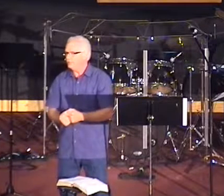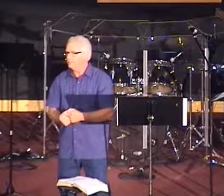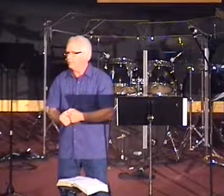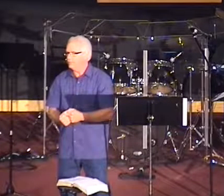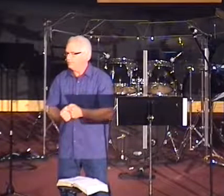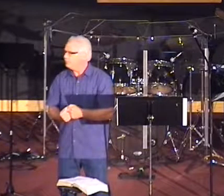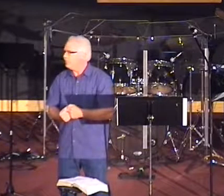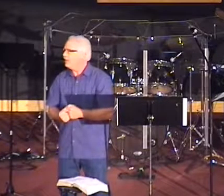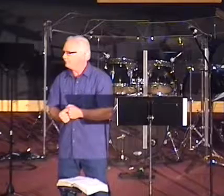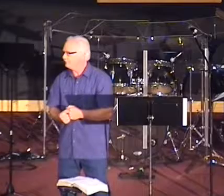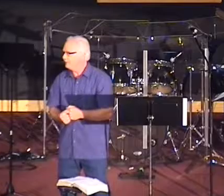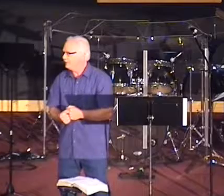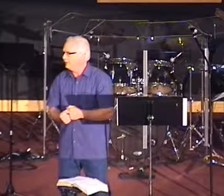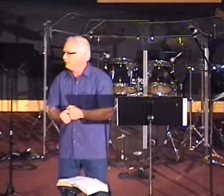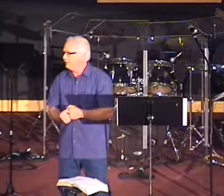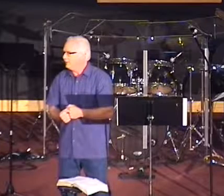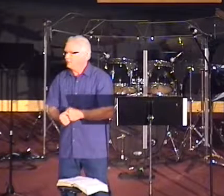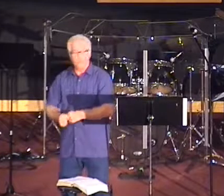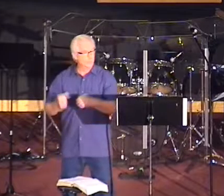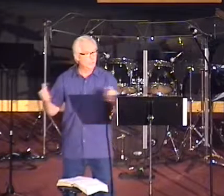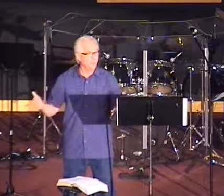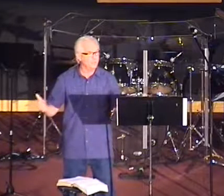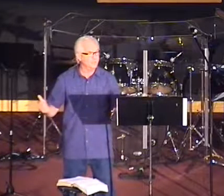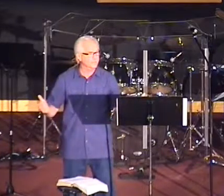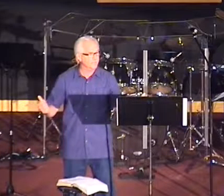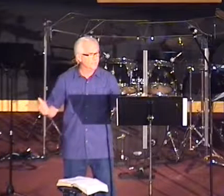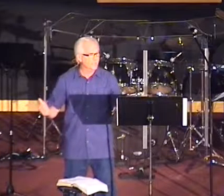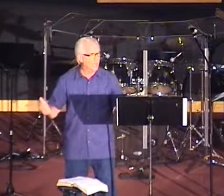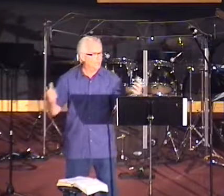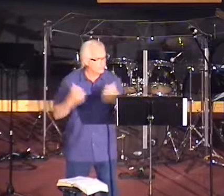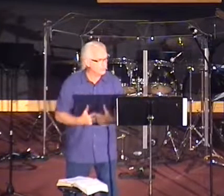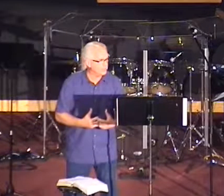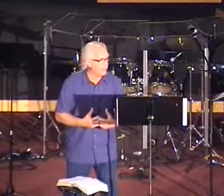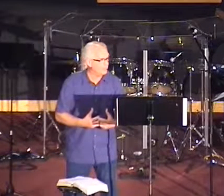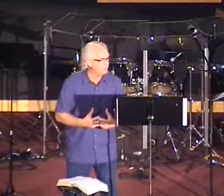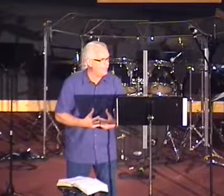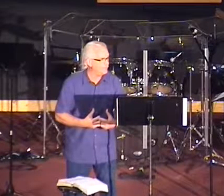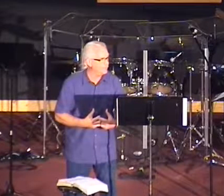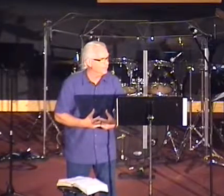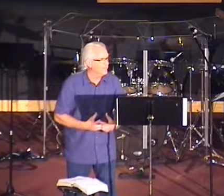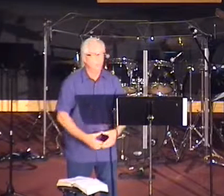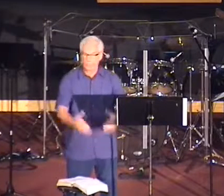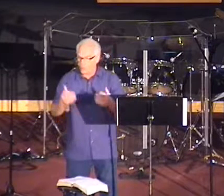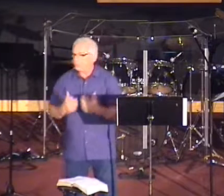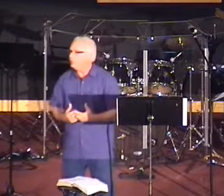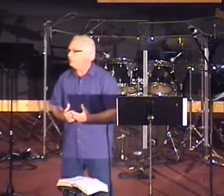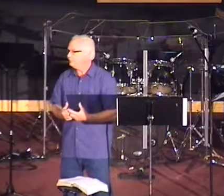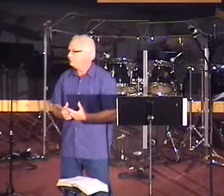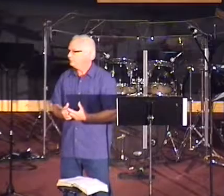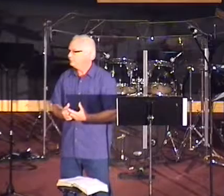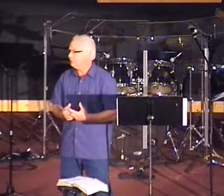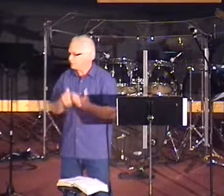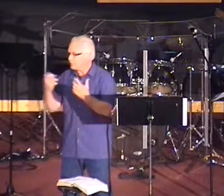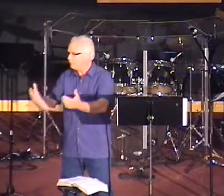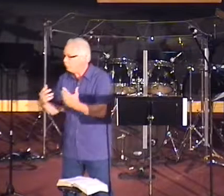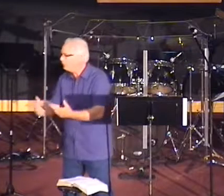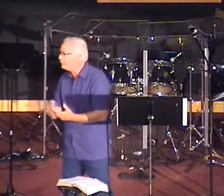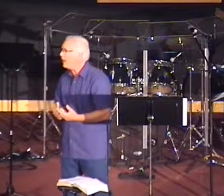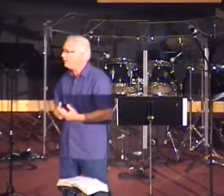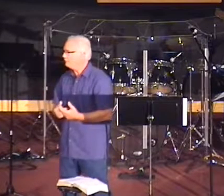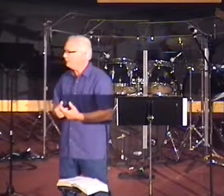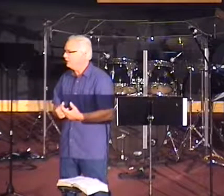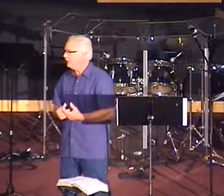go. It was tough. They said, you're going to be arrested. I'm going to drink a cup of death. You are too. At some